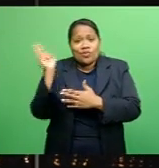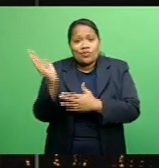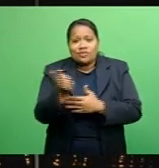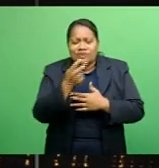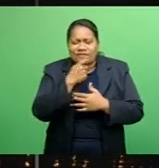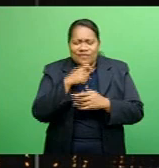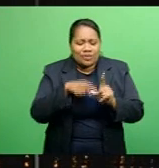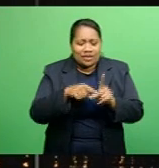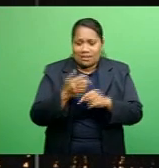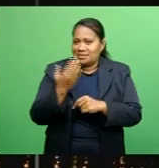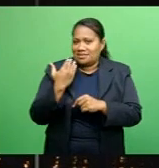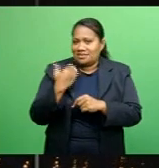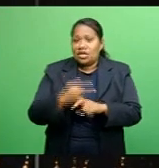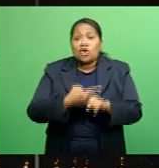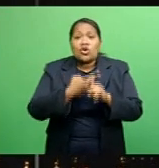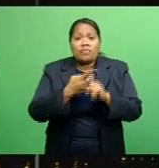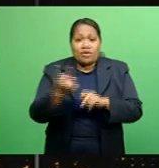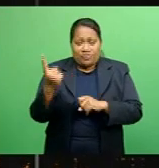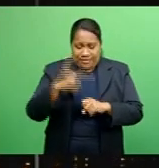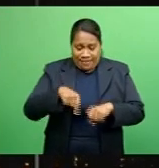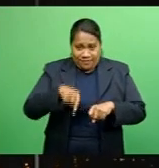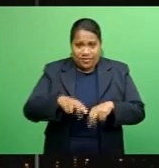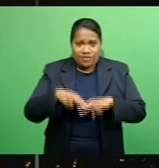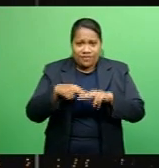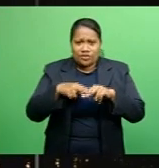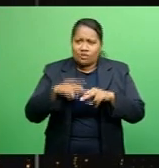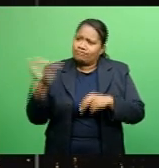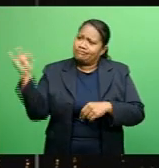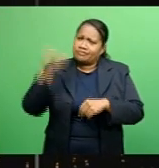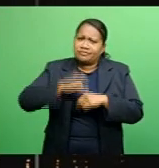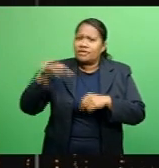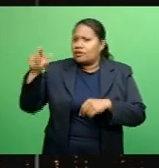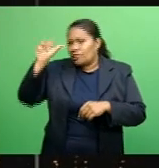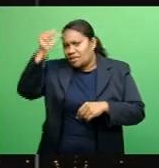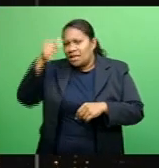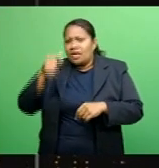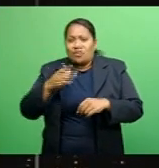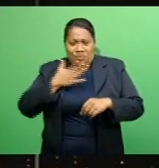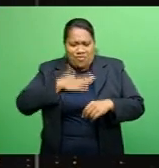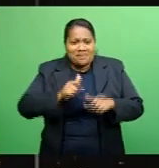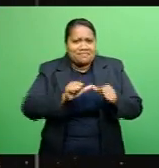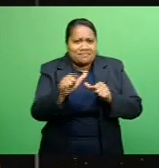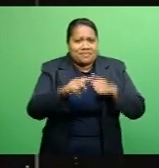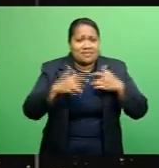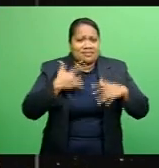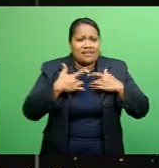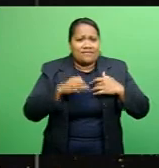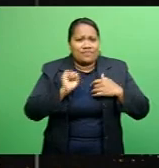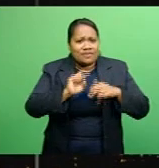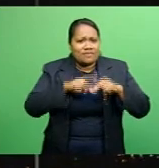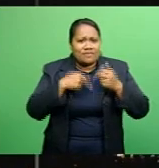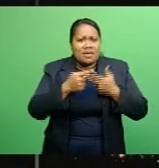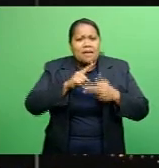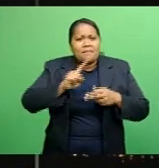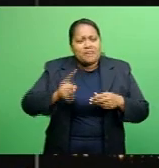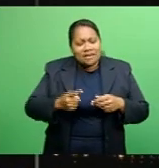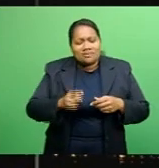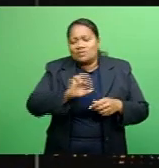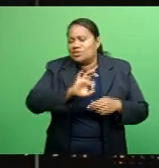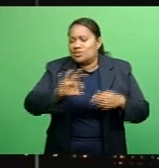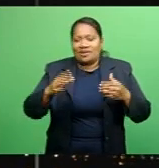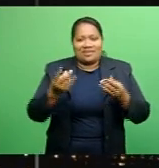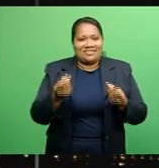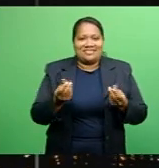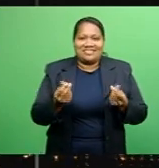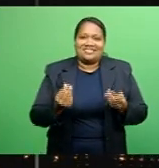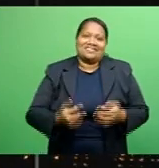ago. Kumar came to Fiji from India in search of a better life for his family, but the journey has not been easy. Felipe Naikaso